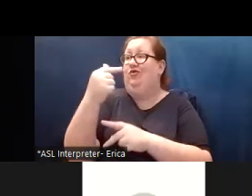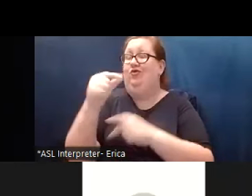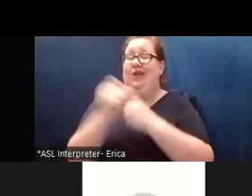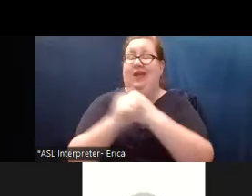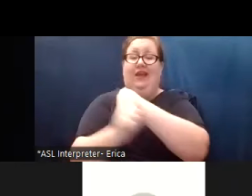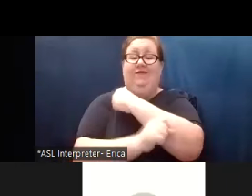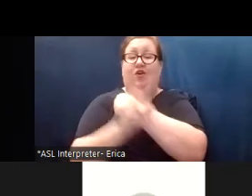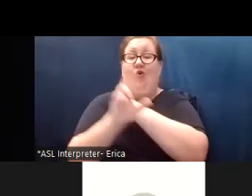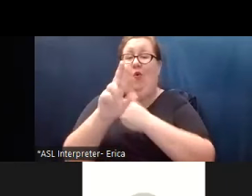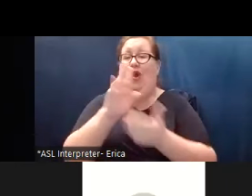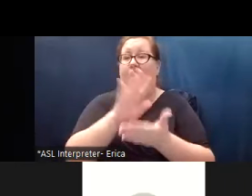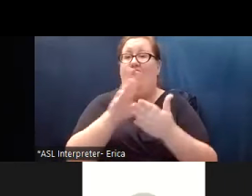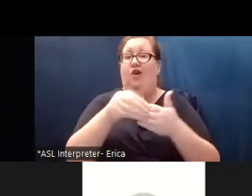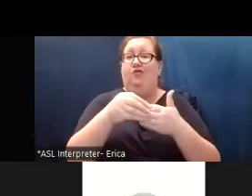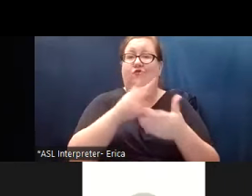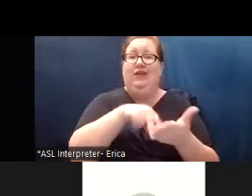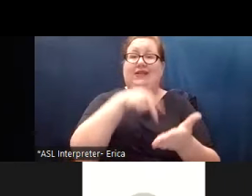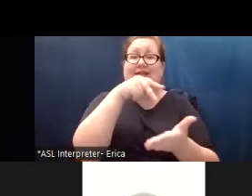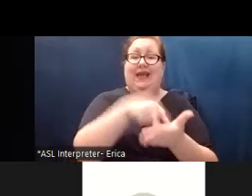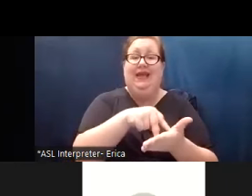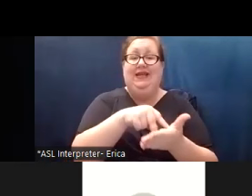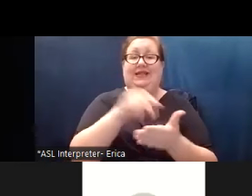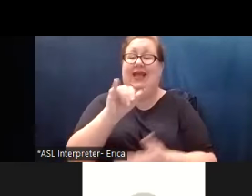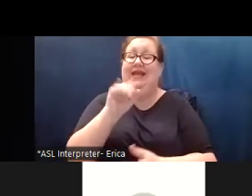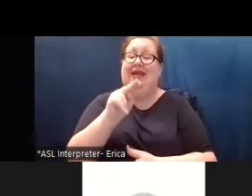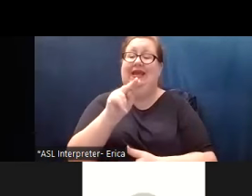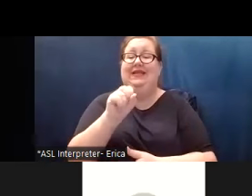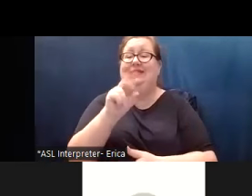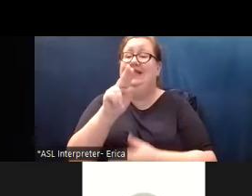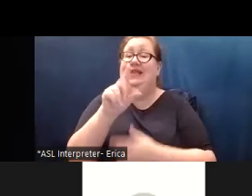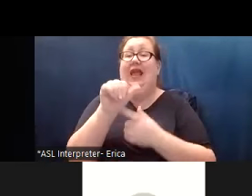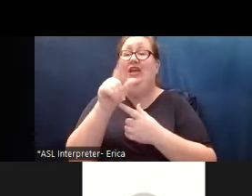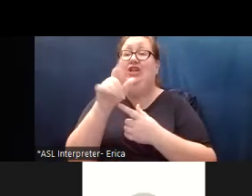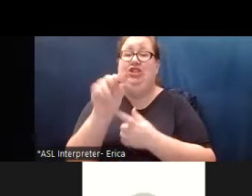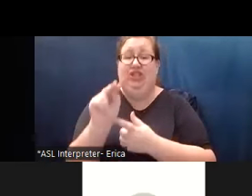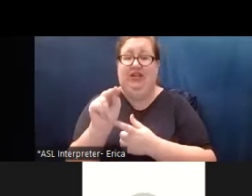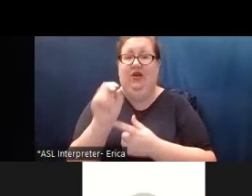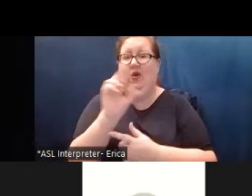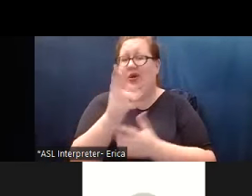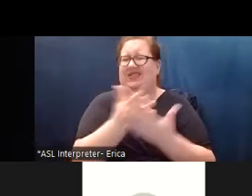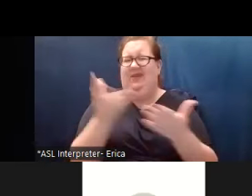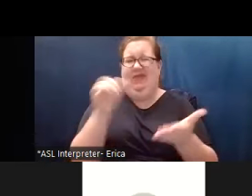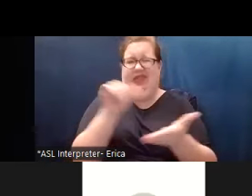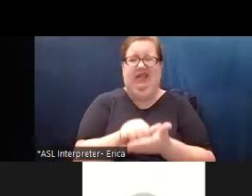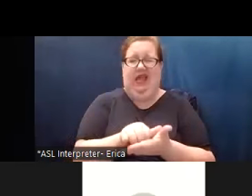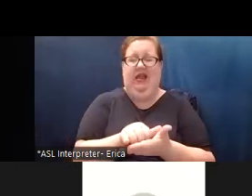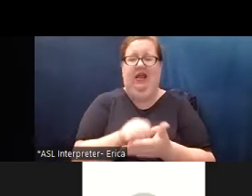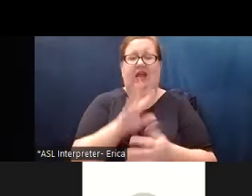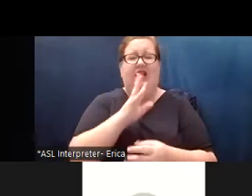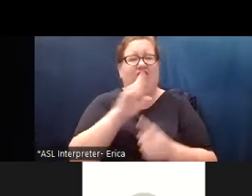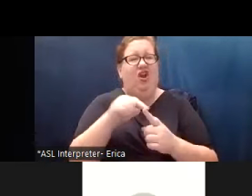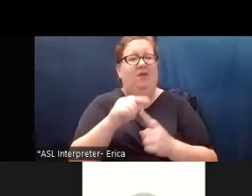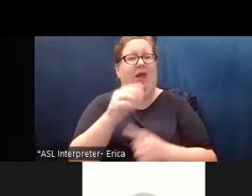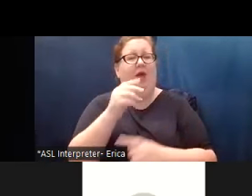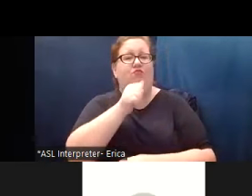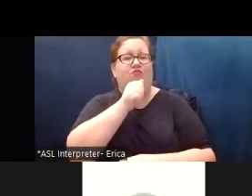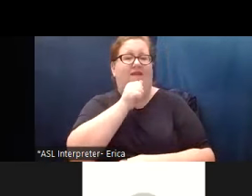of resiliency installation done, or something like that, when we're talking about private property. And